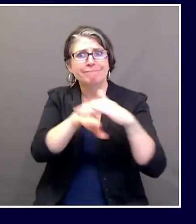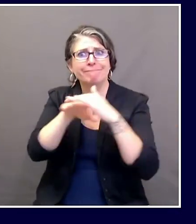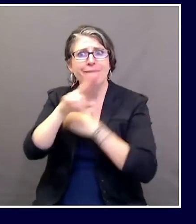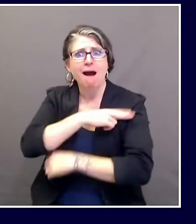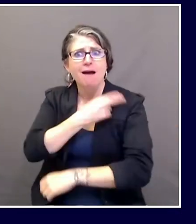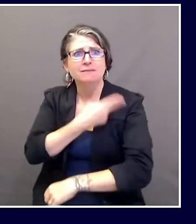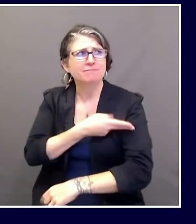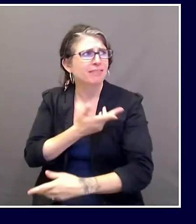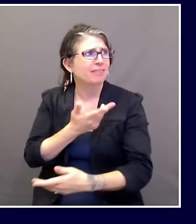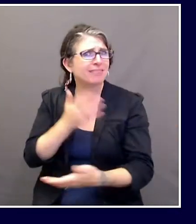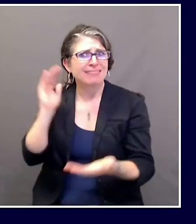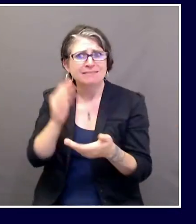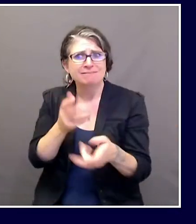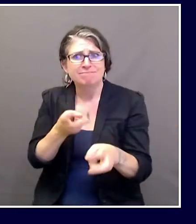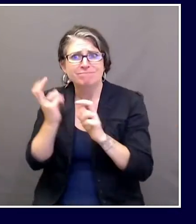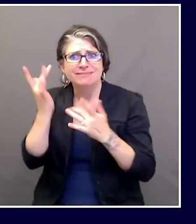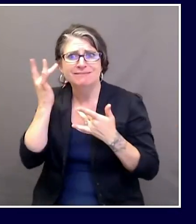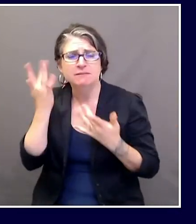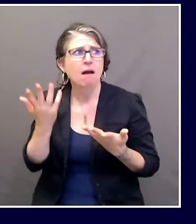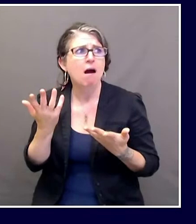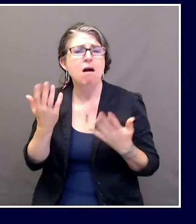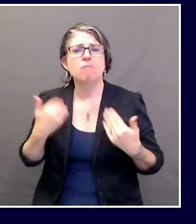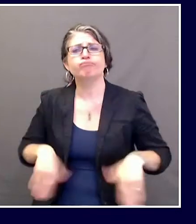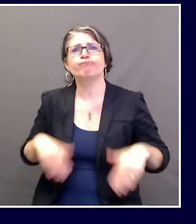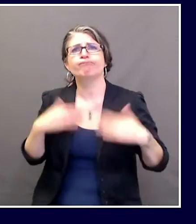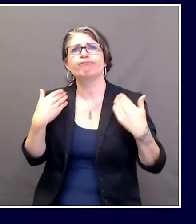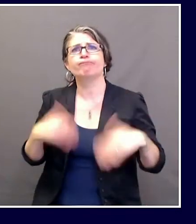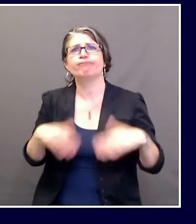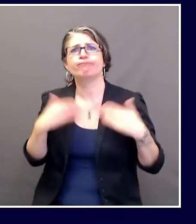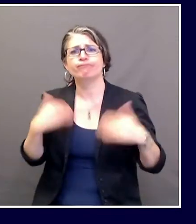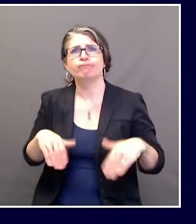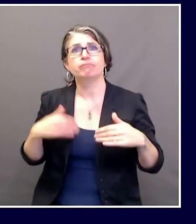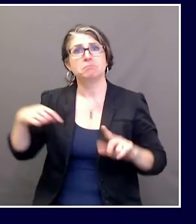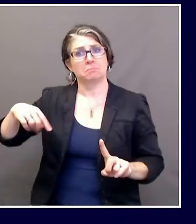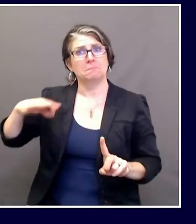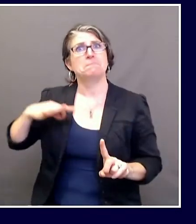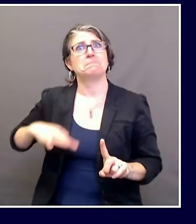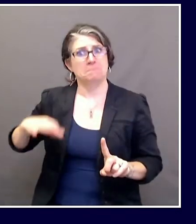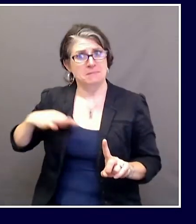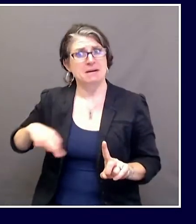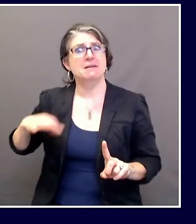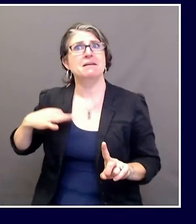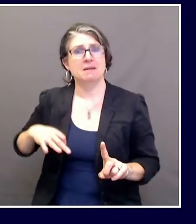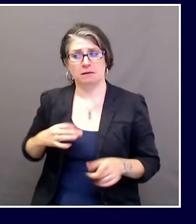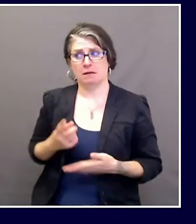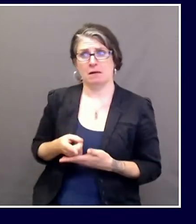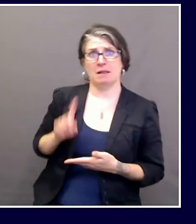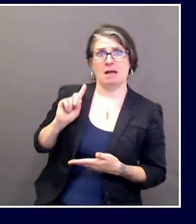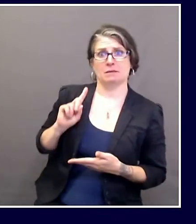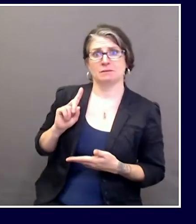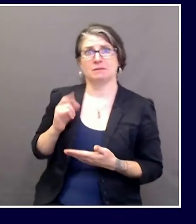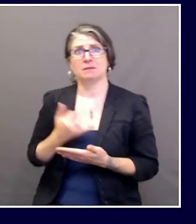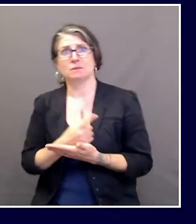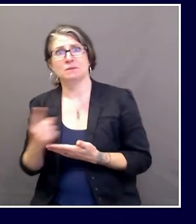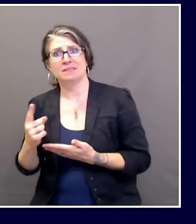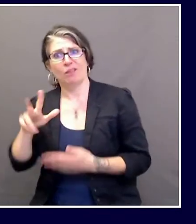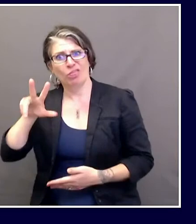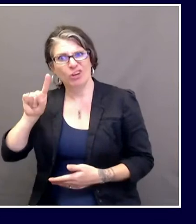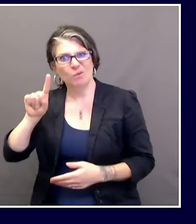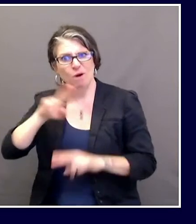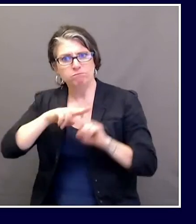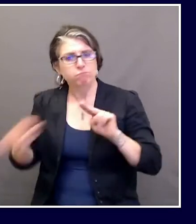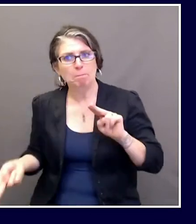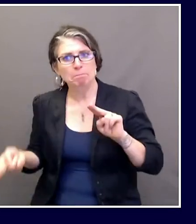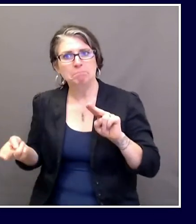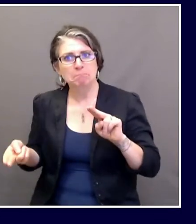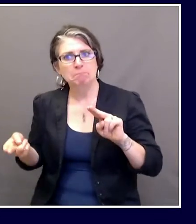just this week as compared to last week being hospitalized, we're hoping that's just the beginning of a trend, maybe even one that